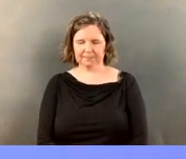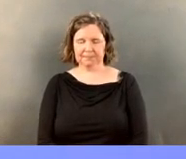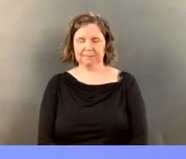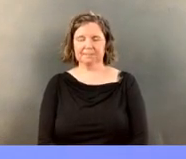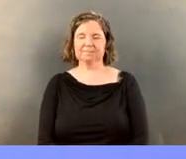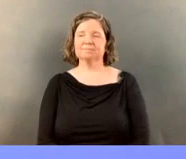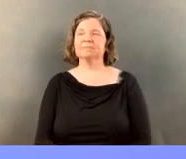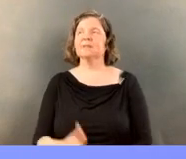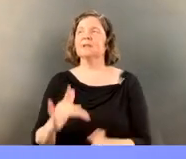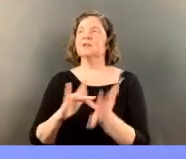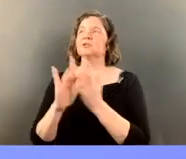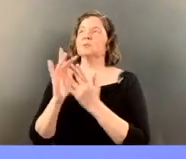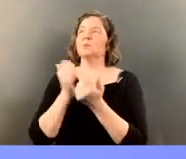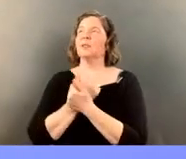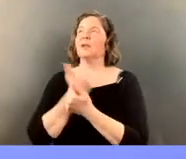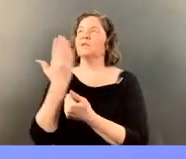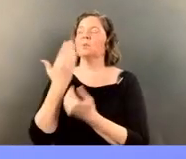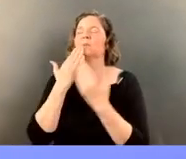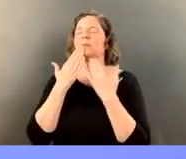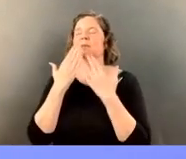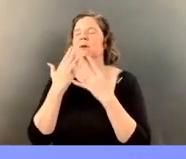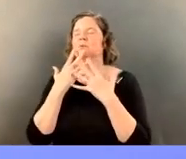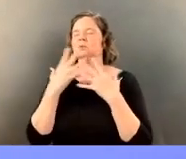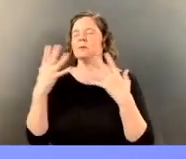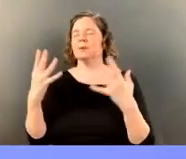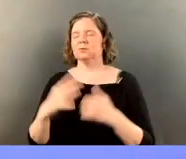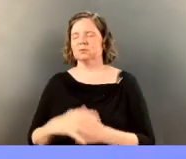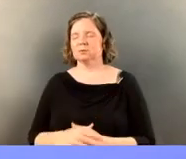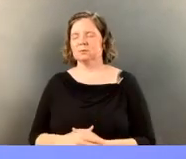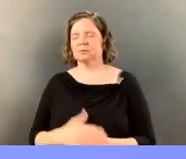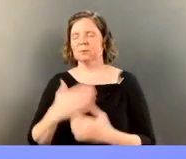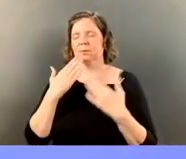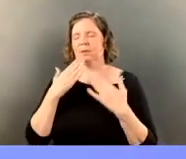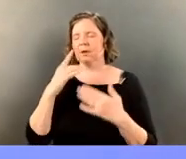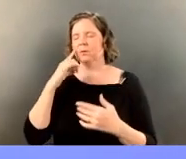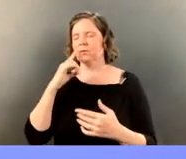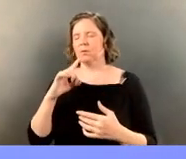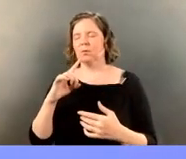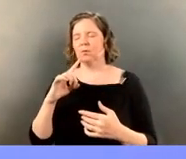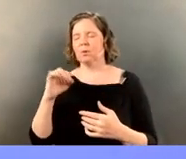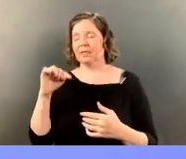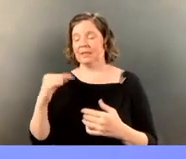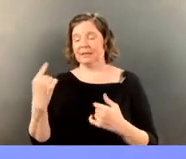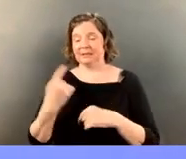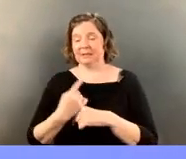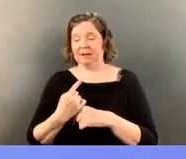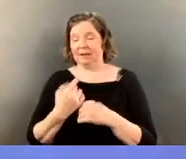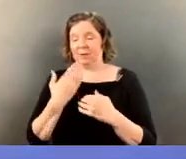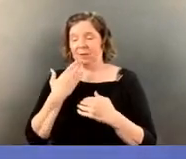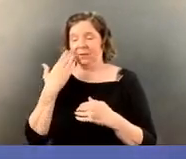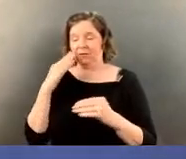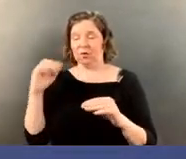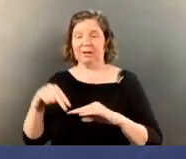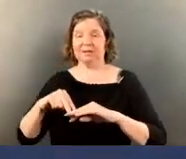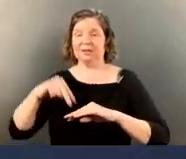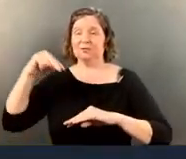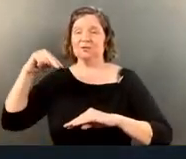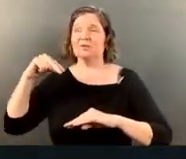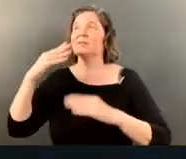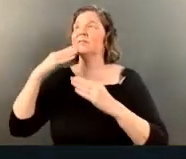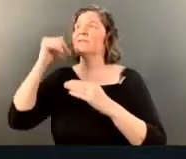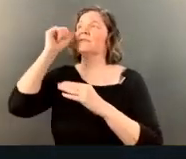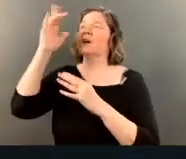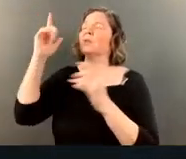Jesus, we love you. And we thank you so much. God, we thank you for this day. God, we thank you for Easter. Father,